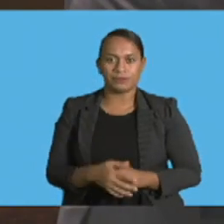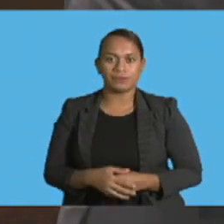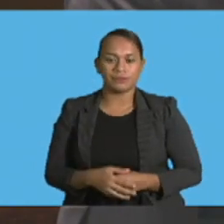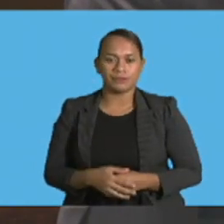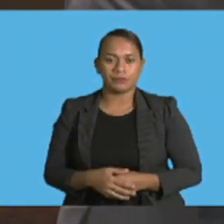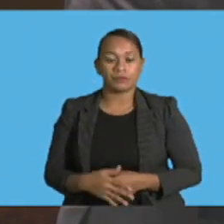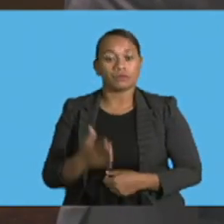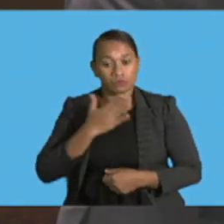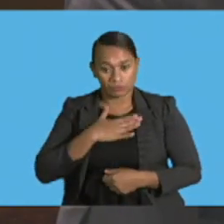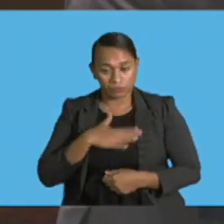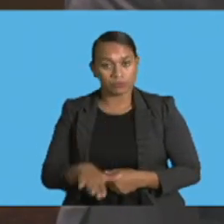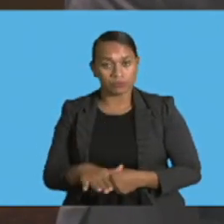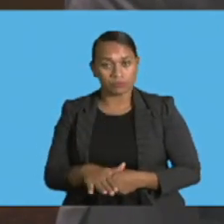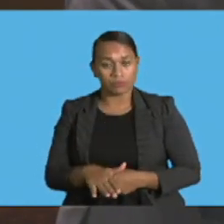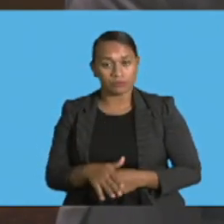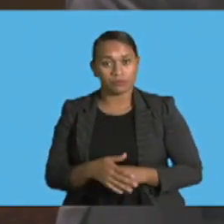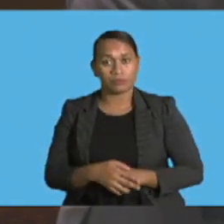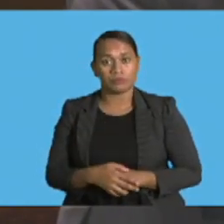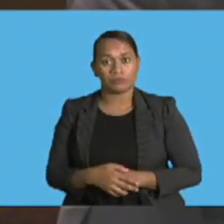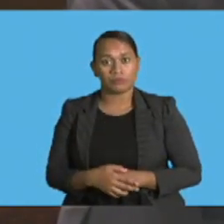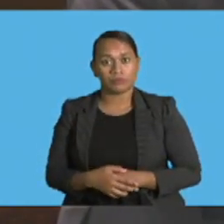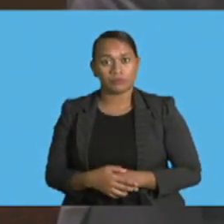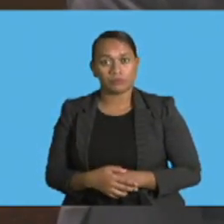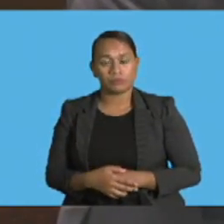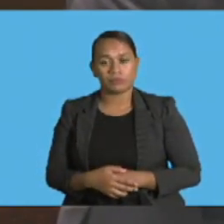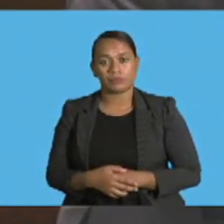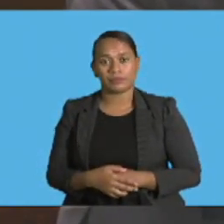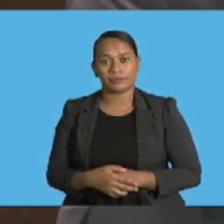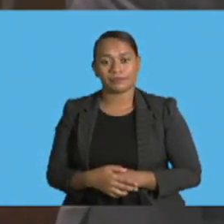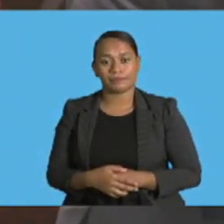that for